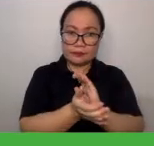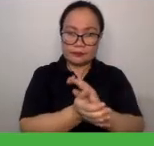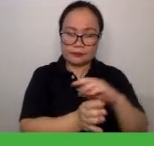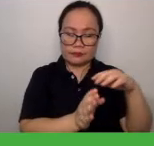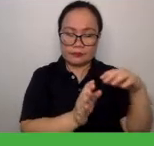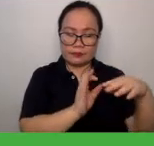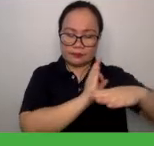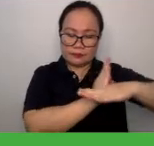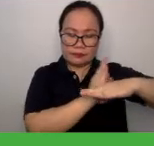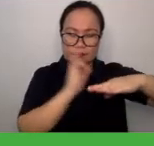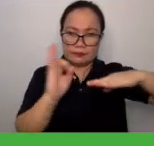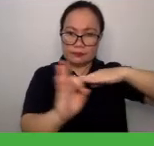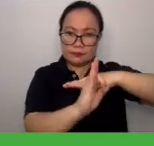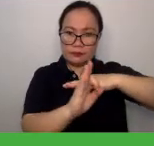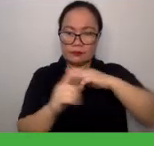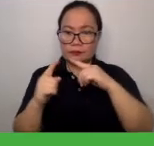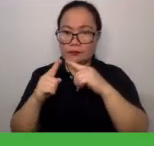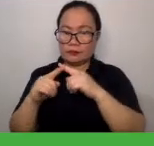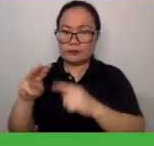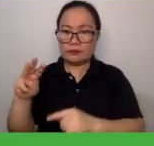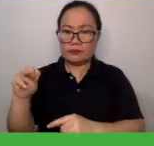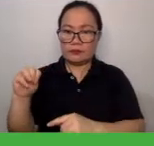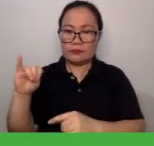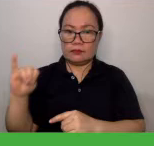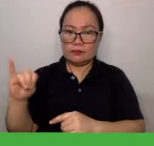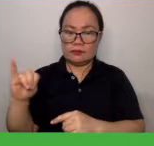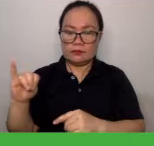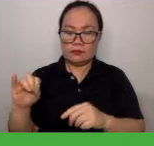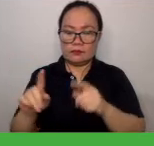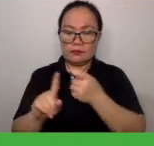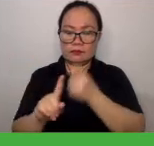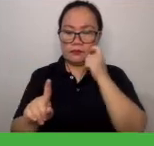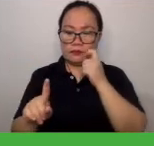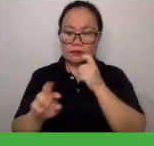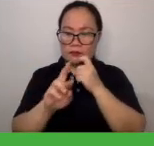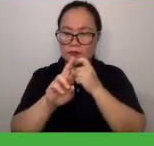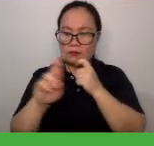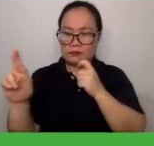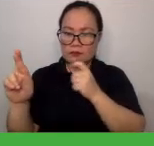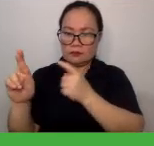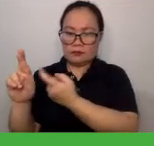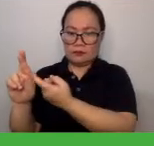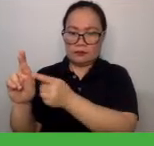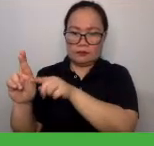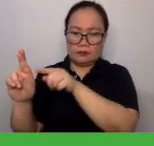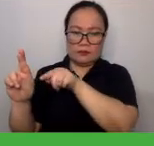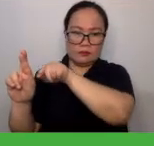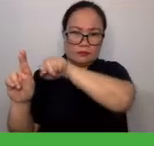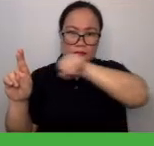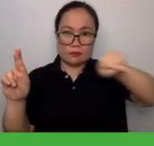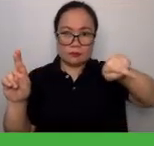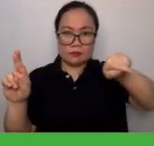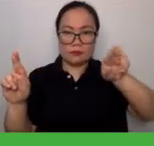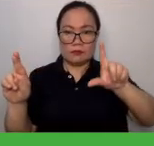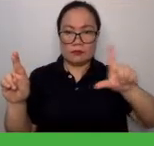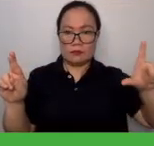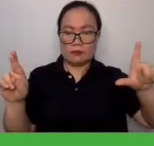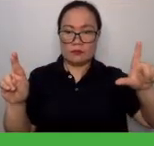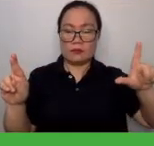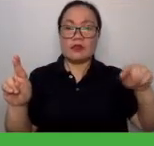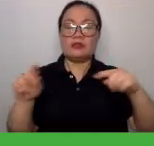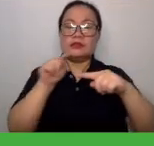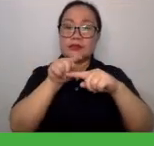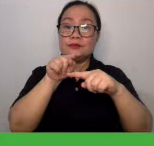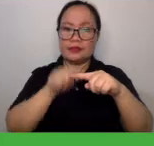is feet to miles. So, from right to left. So, dun agad makikita nyo, division